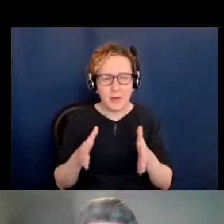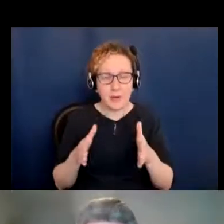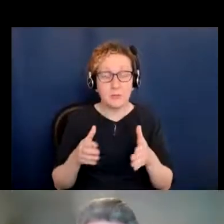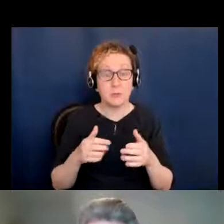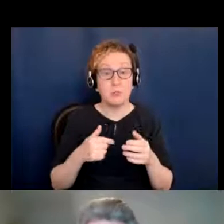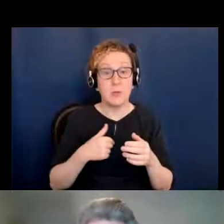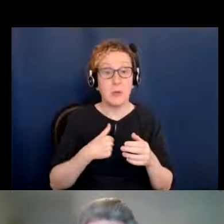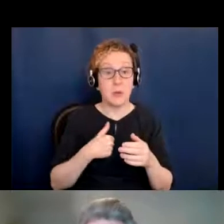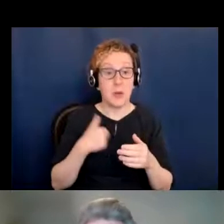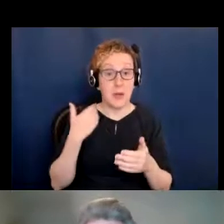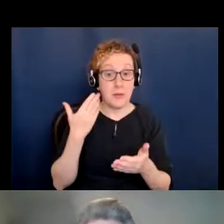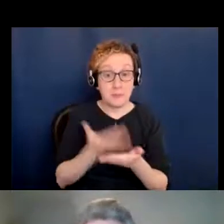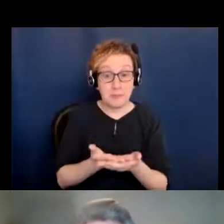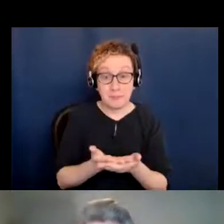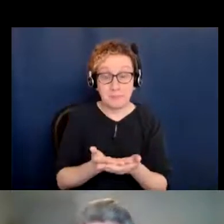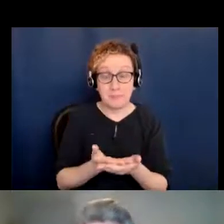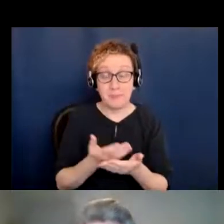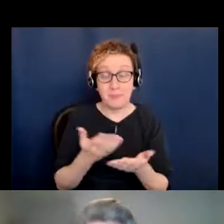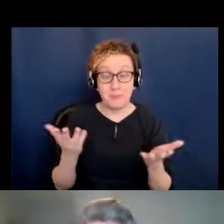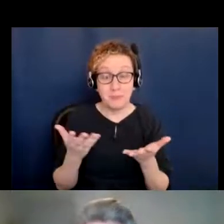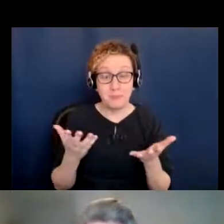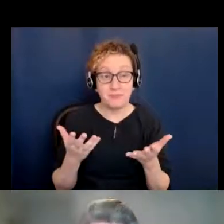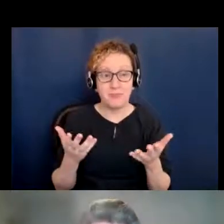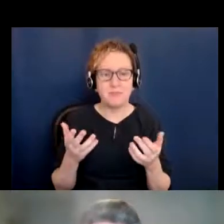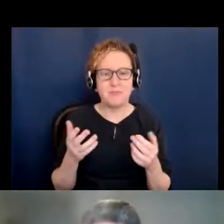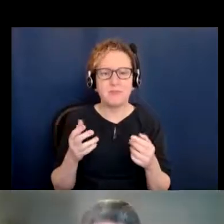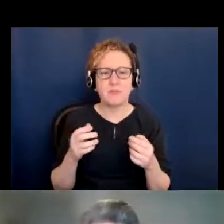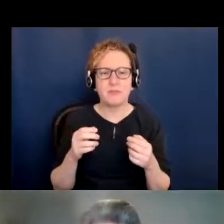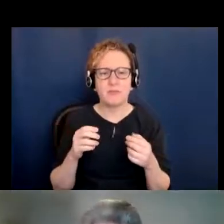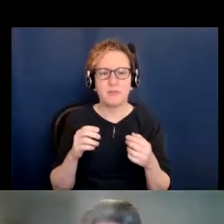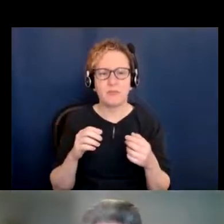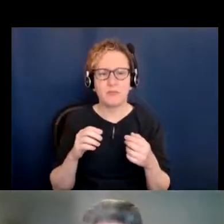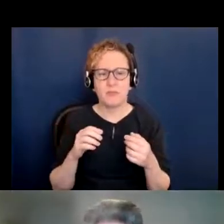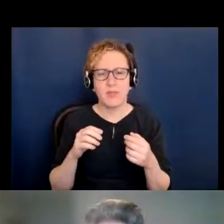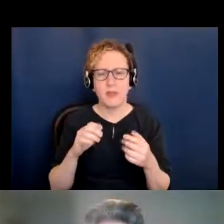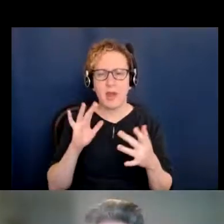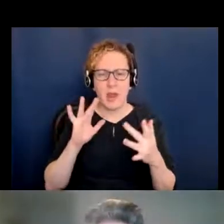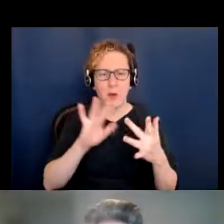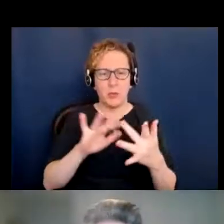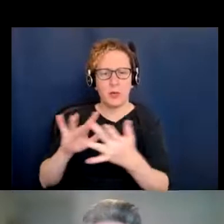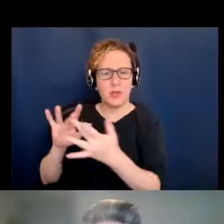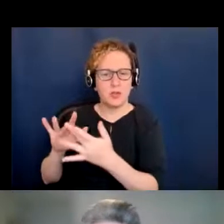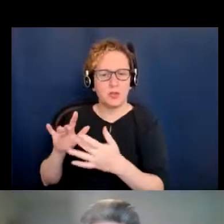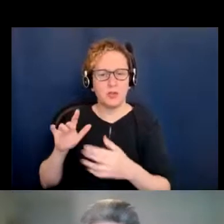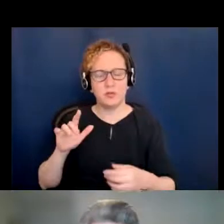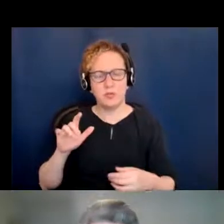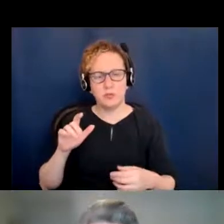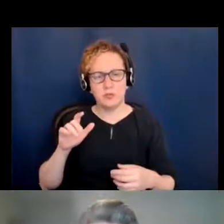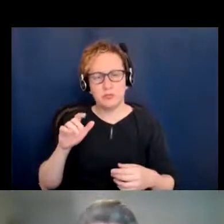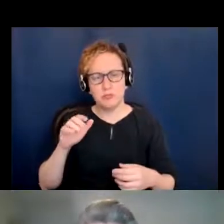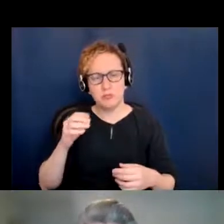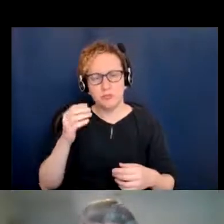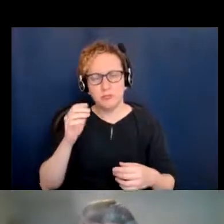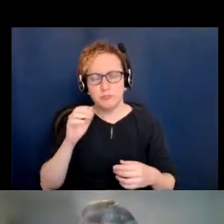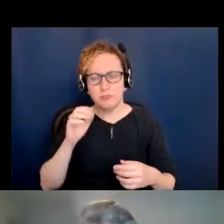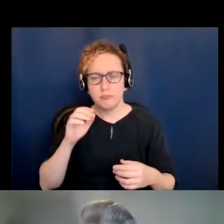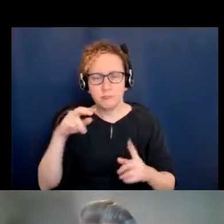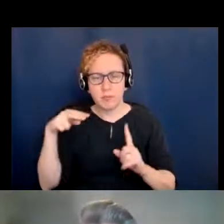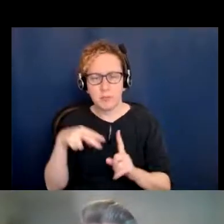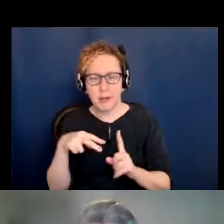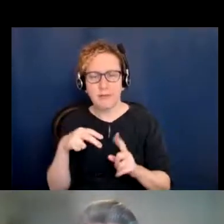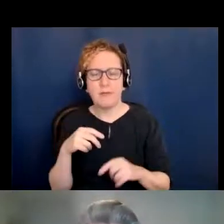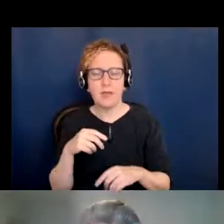this kind of from a lens, kind of an outreach lens of helping, students define